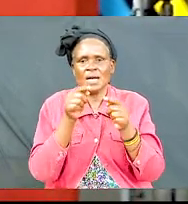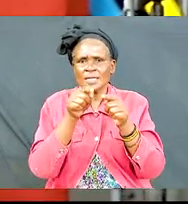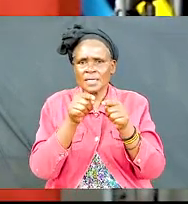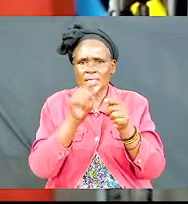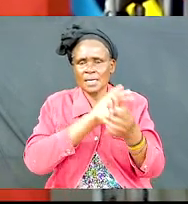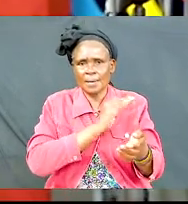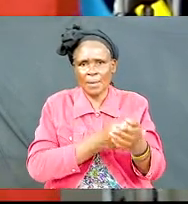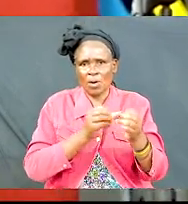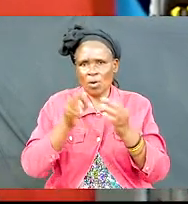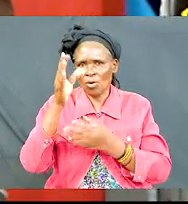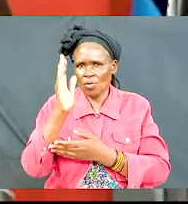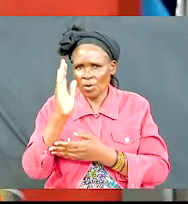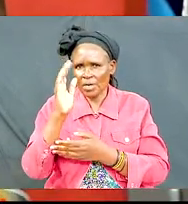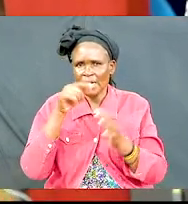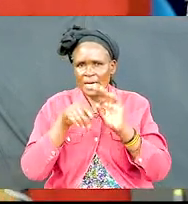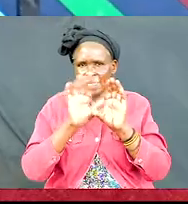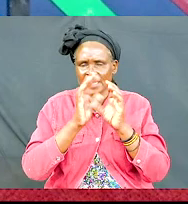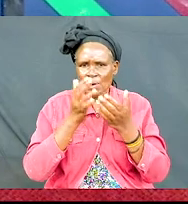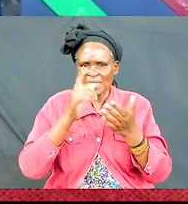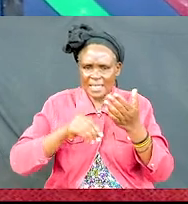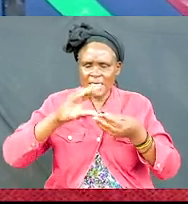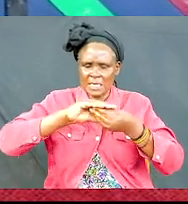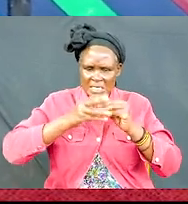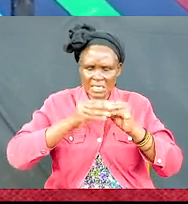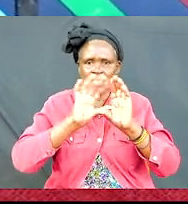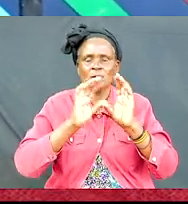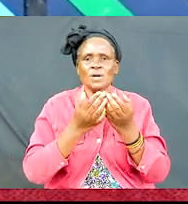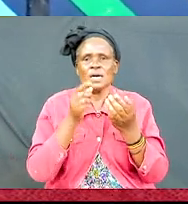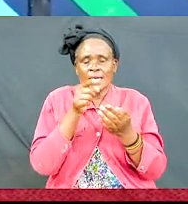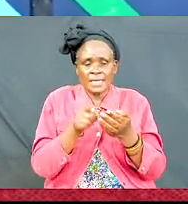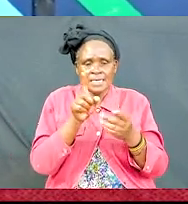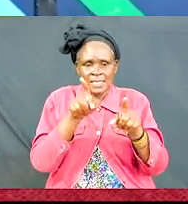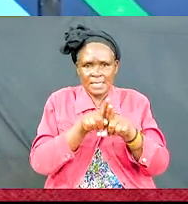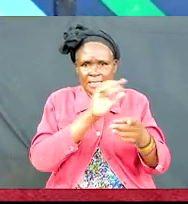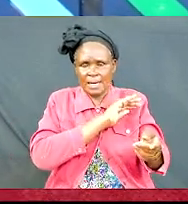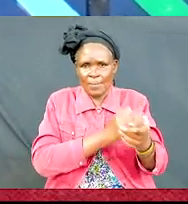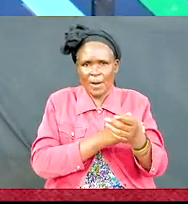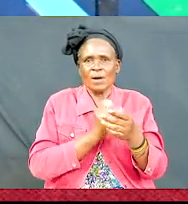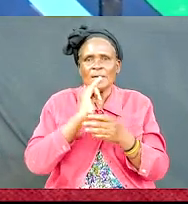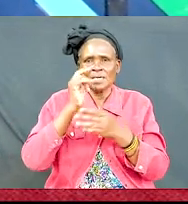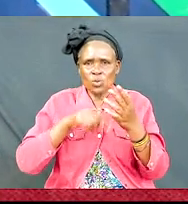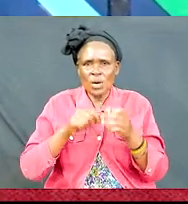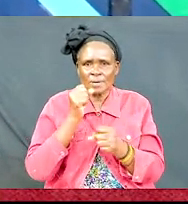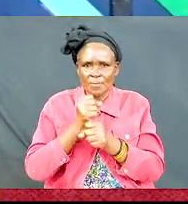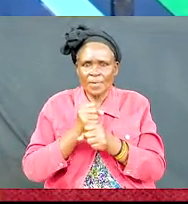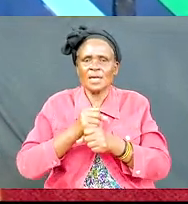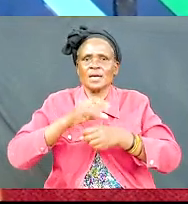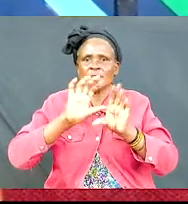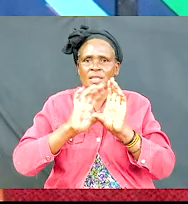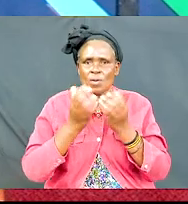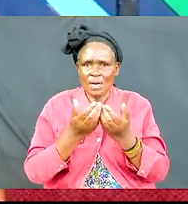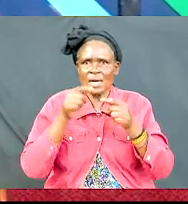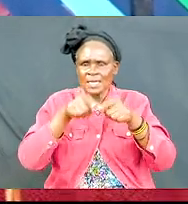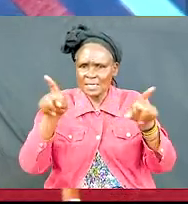God is the one that created the world. This power of God is the one that sustains the world. This power